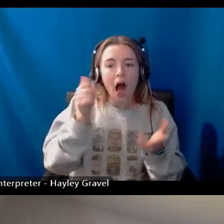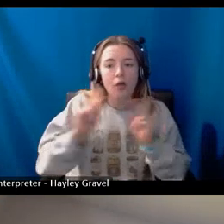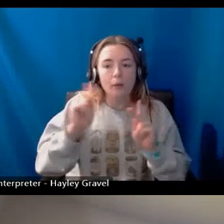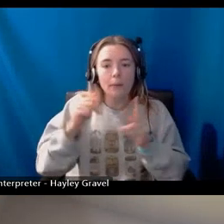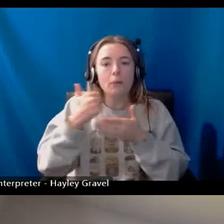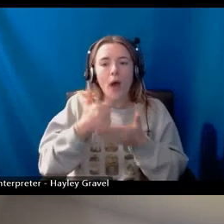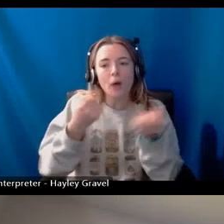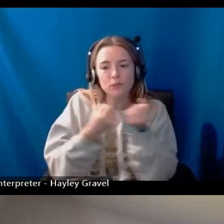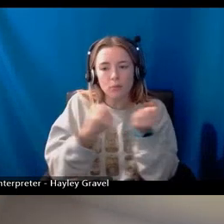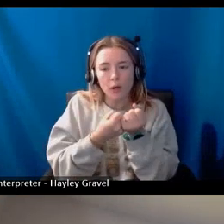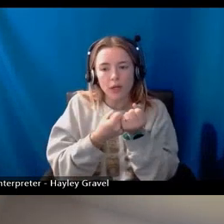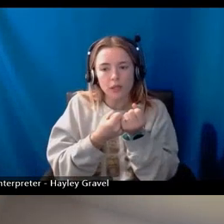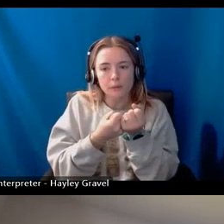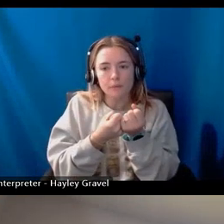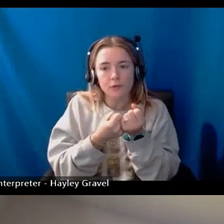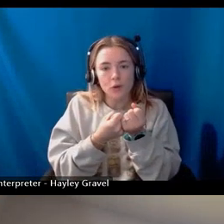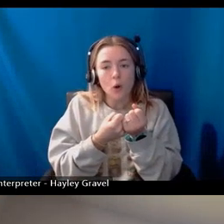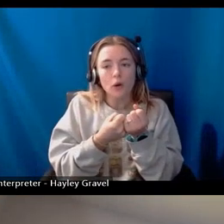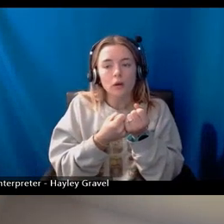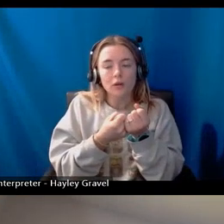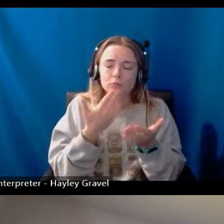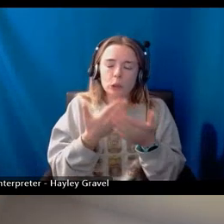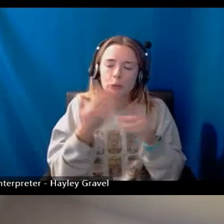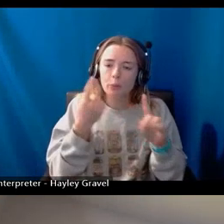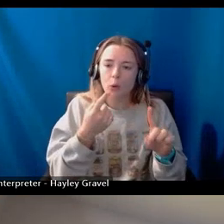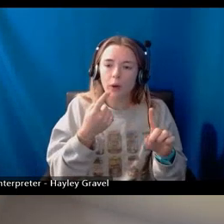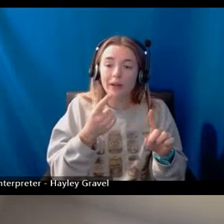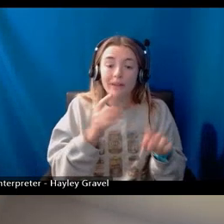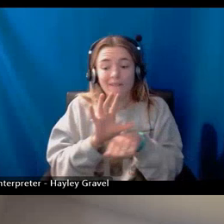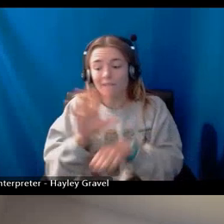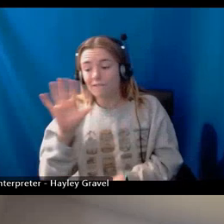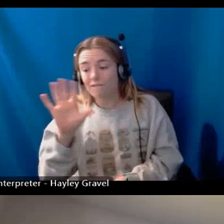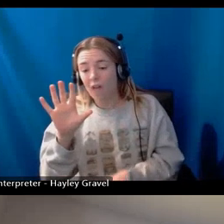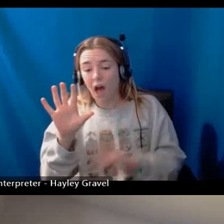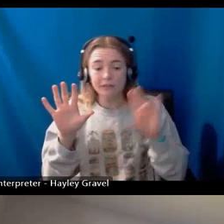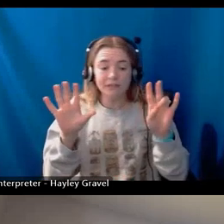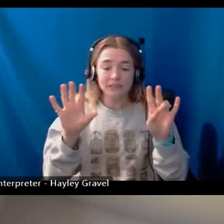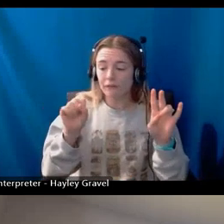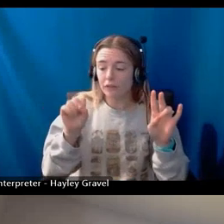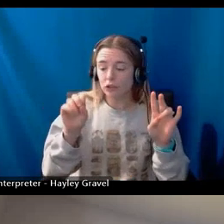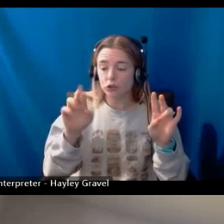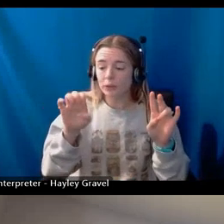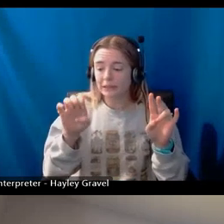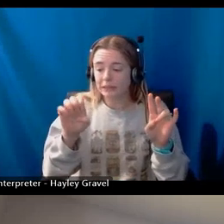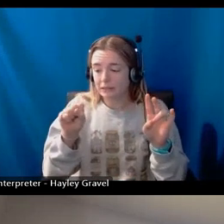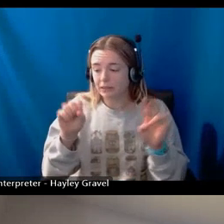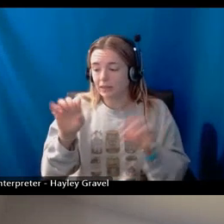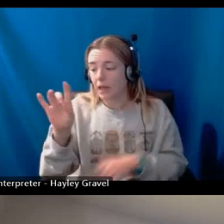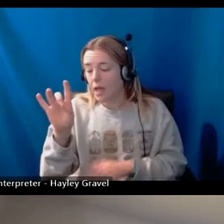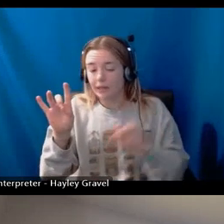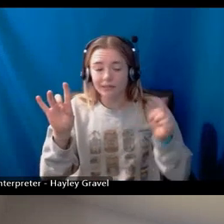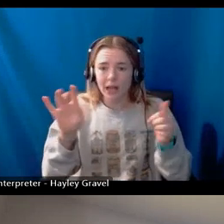point to make, but I don't tell students you need 5 to 7, you need 8 to 10. I will let you determine